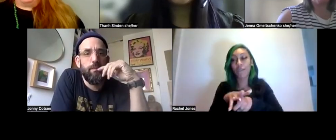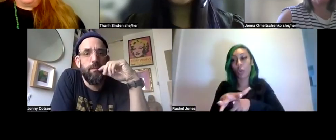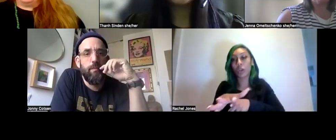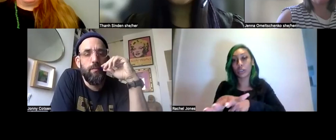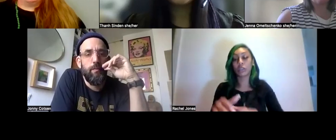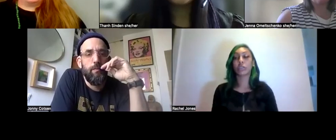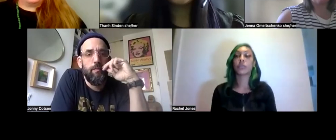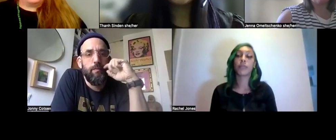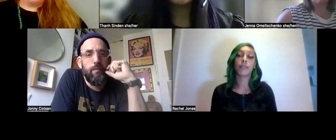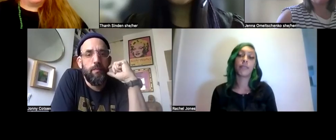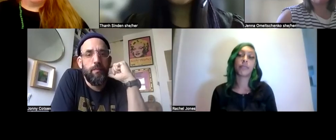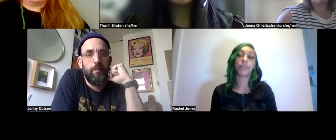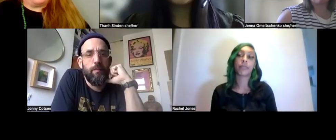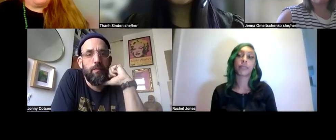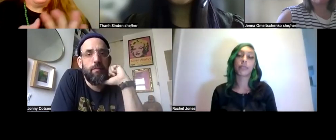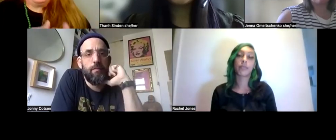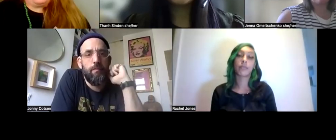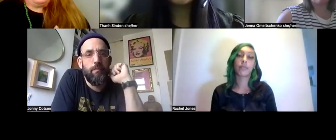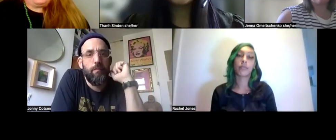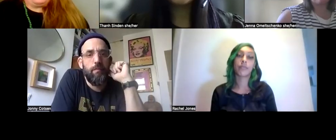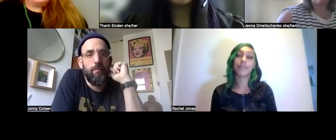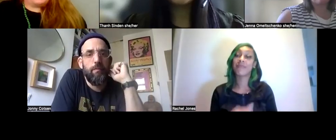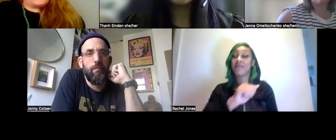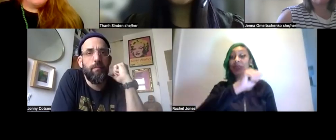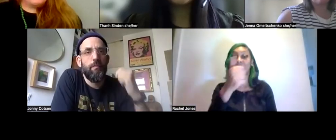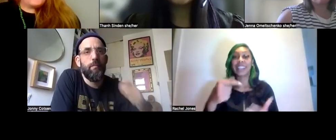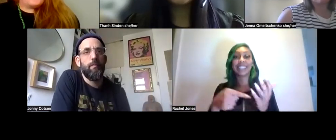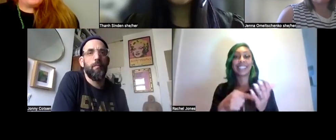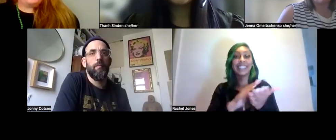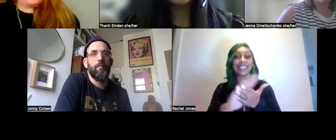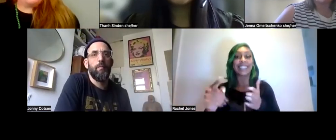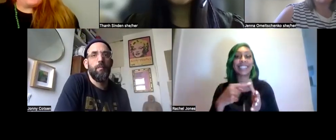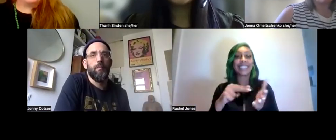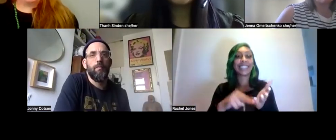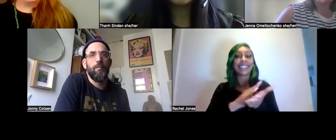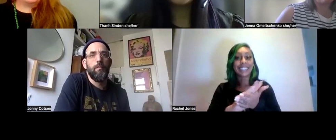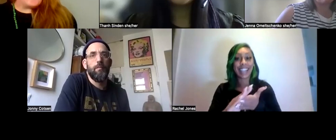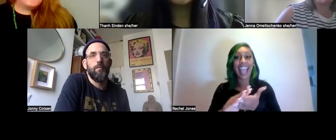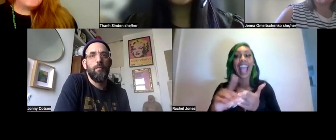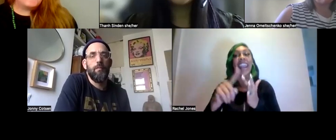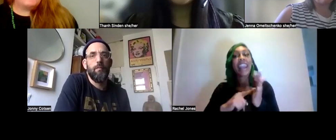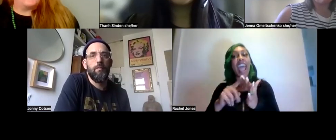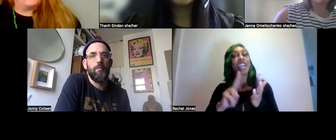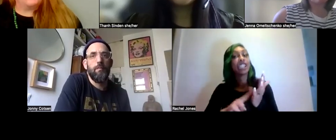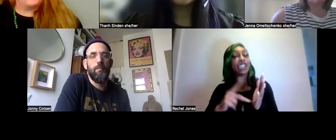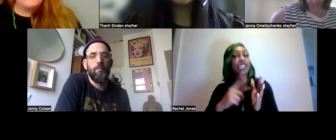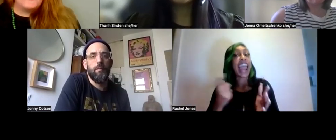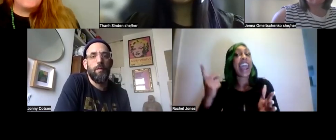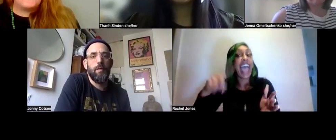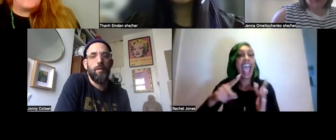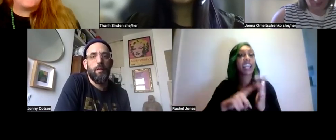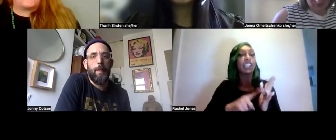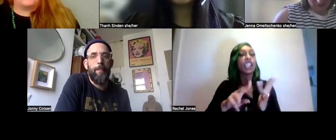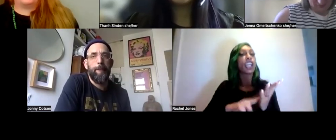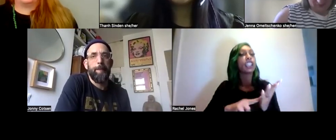So today we're going to hear from Tan, Jenna and Jonny about change and about how we